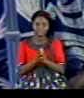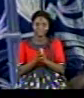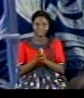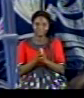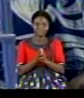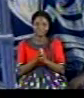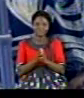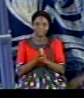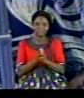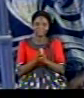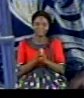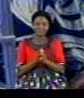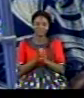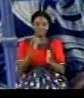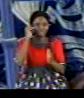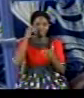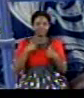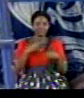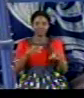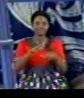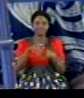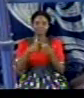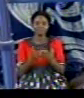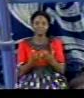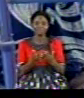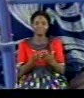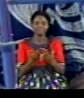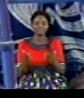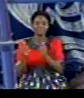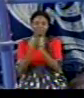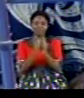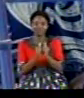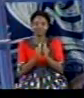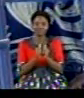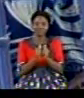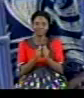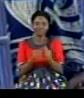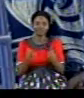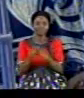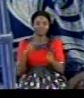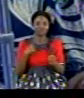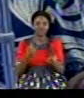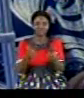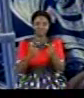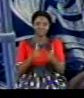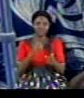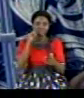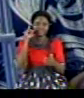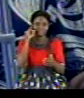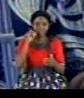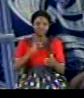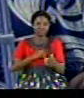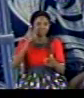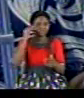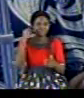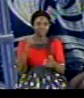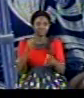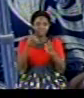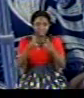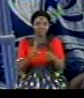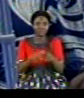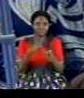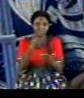parties together. We took love. So as we came yesterday, I was the person to reach this